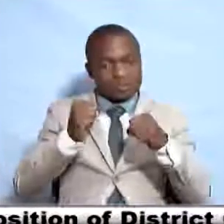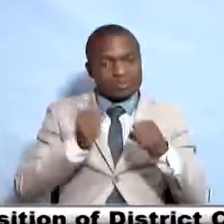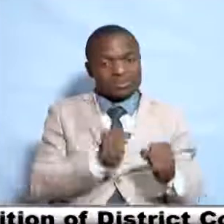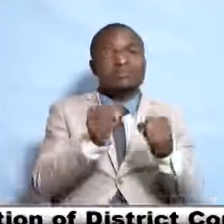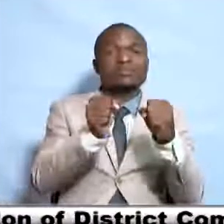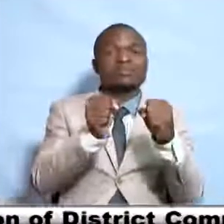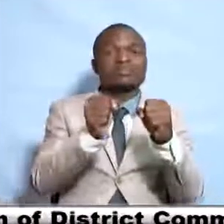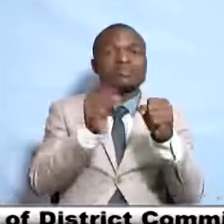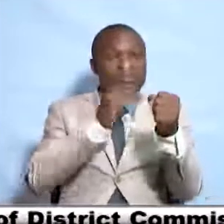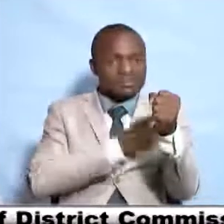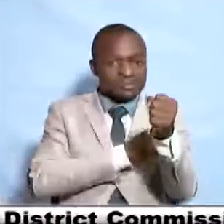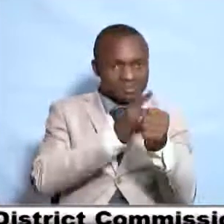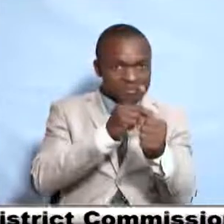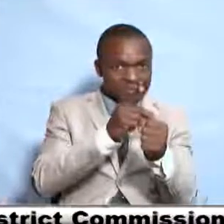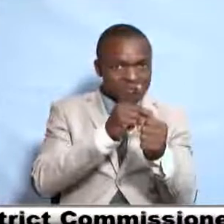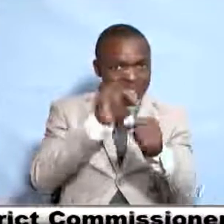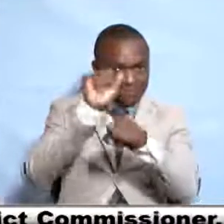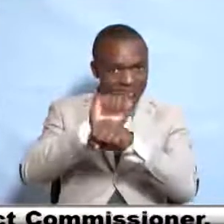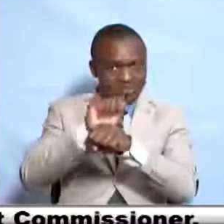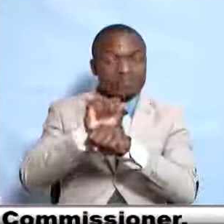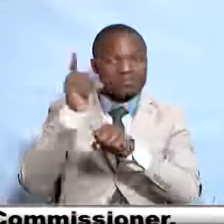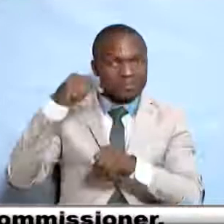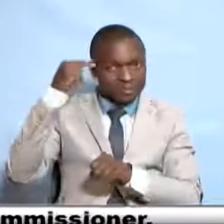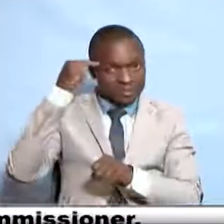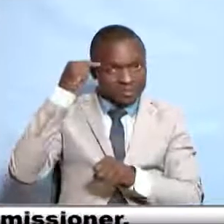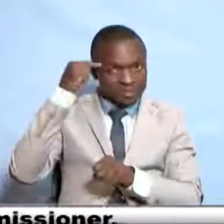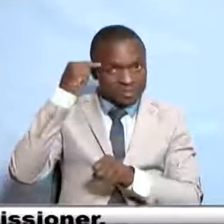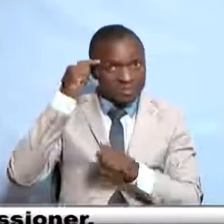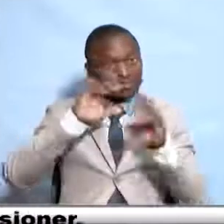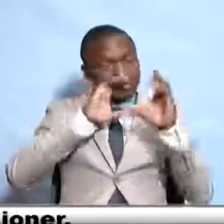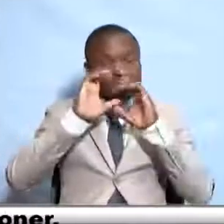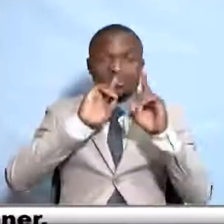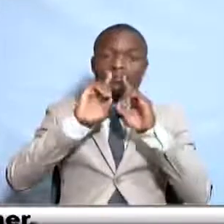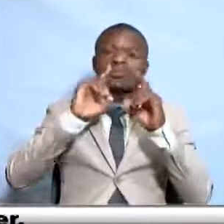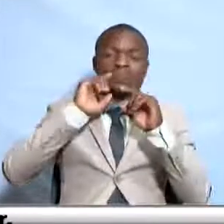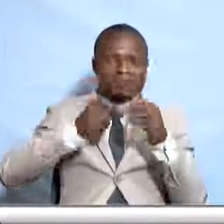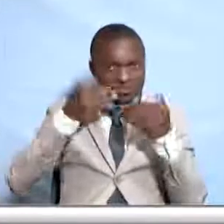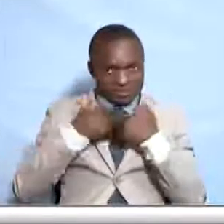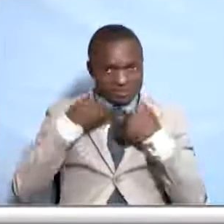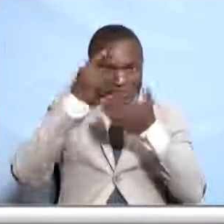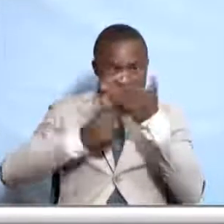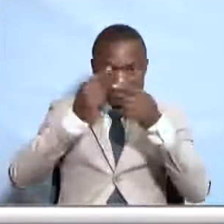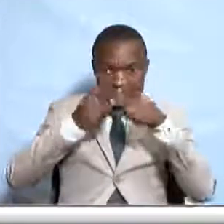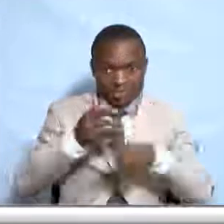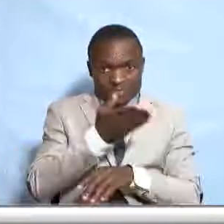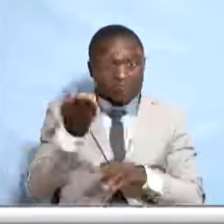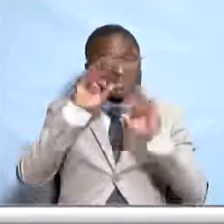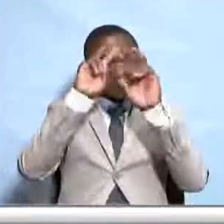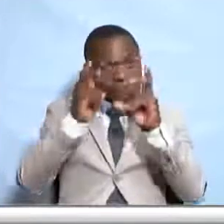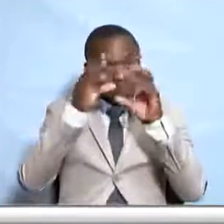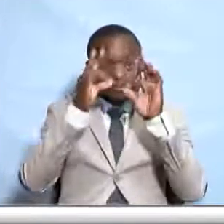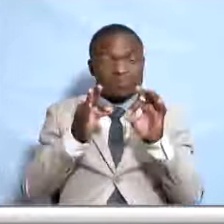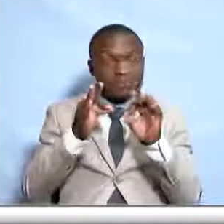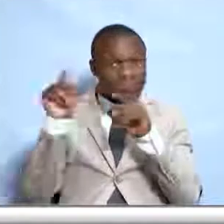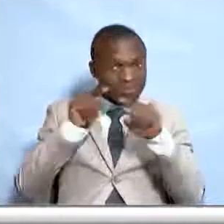of decentralizing functions of government? That is the conversation we should have. So whatever happens to this motion when